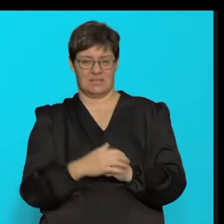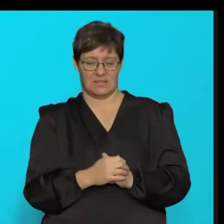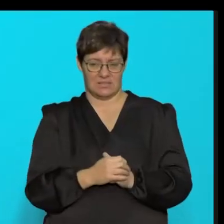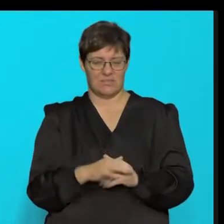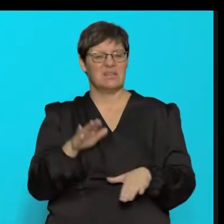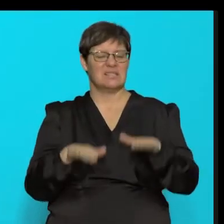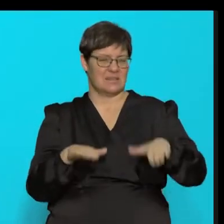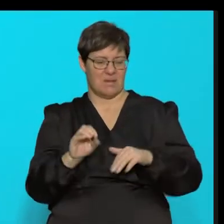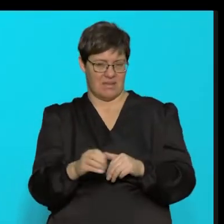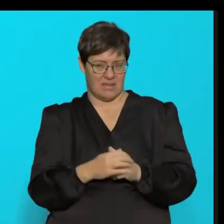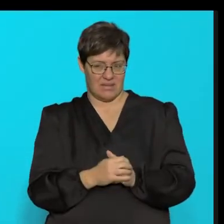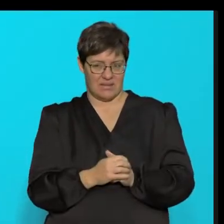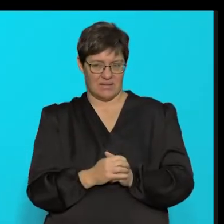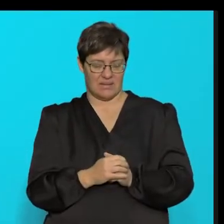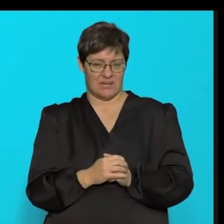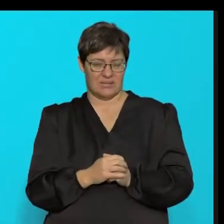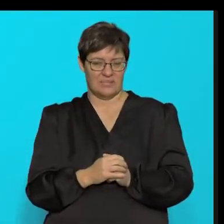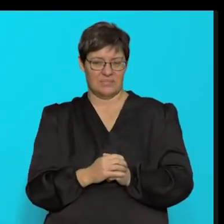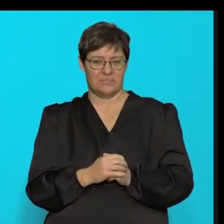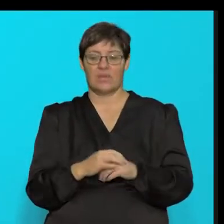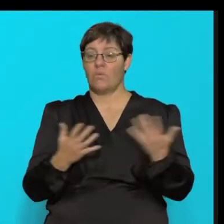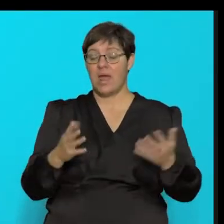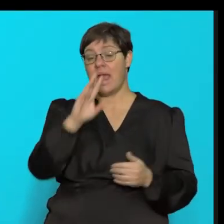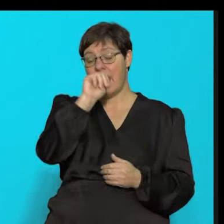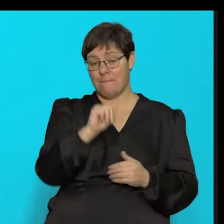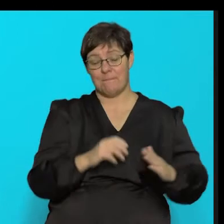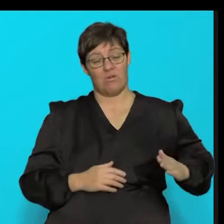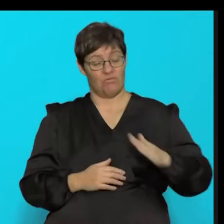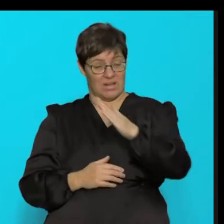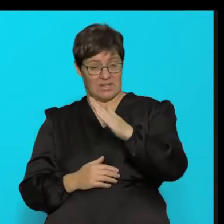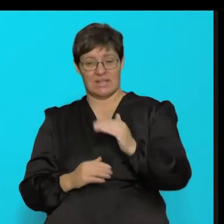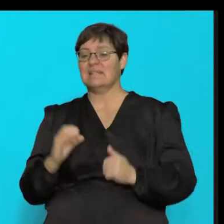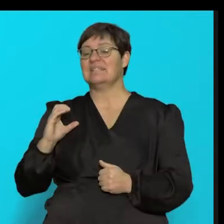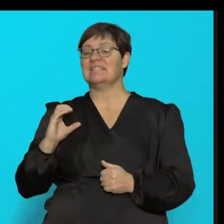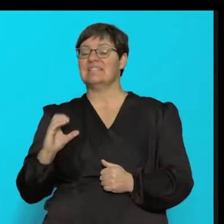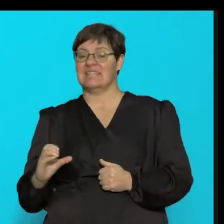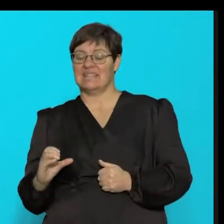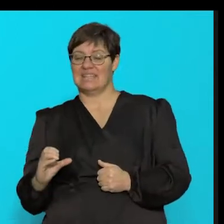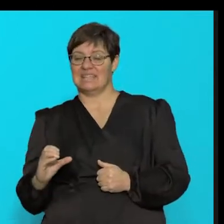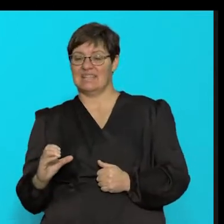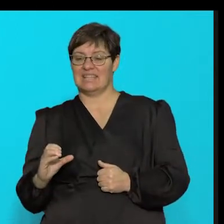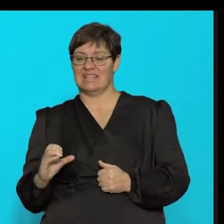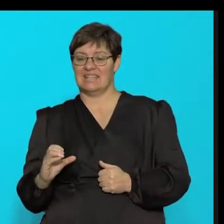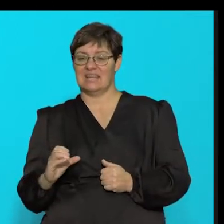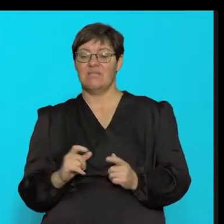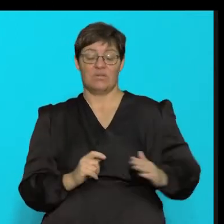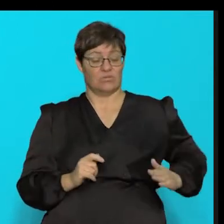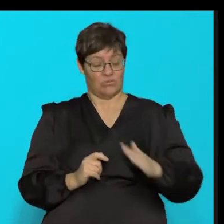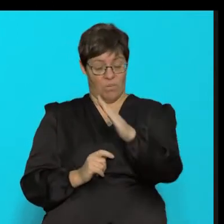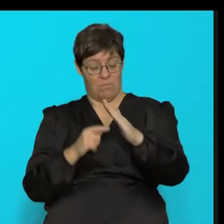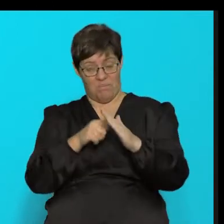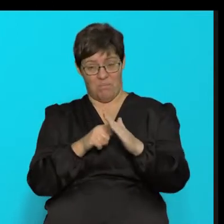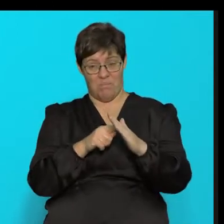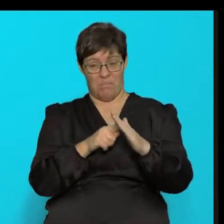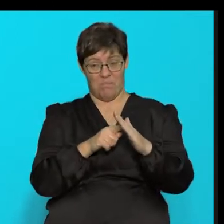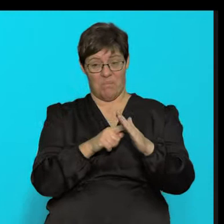is similar, where m is the gradient and c is the, so this